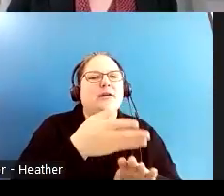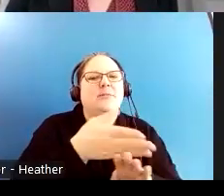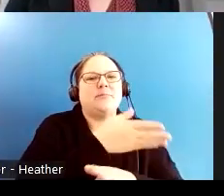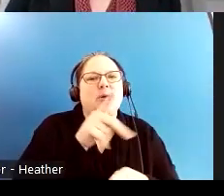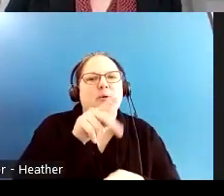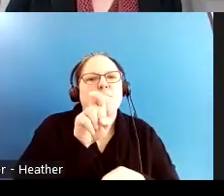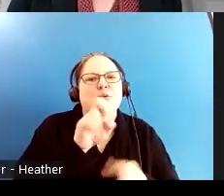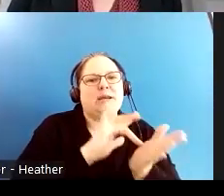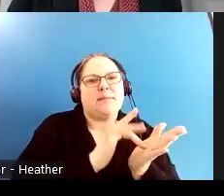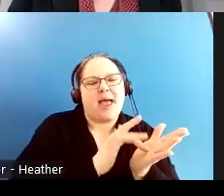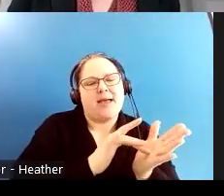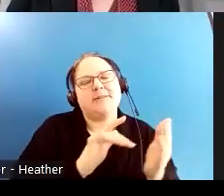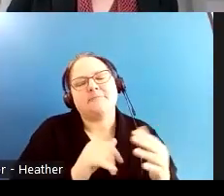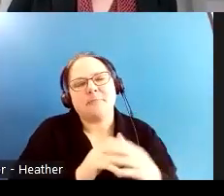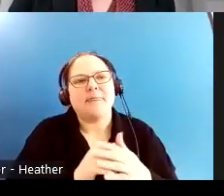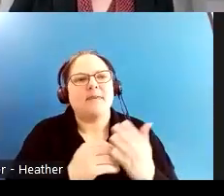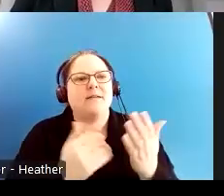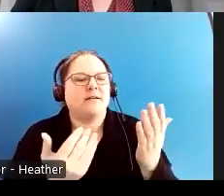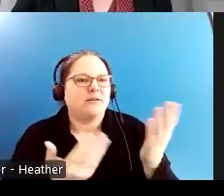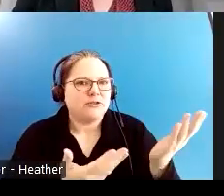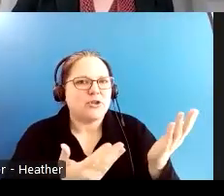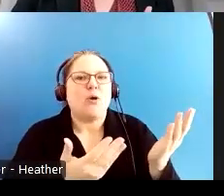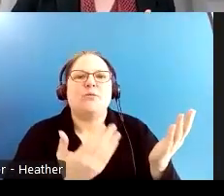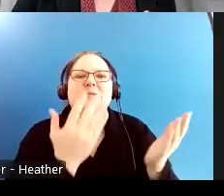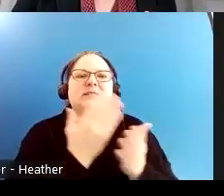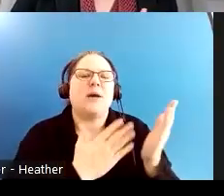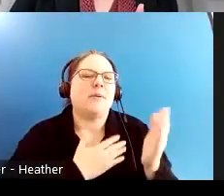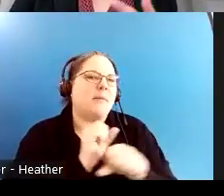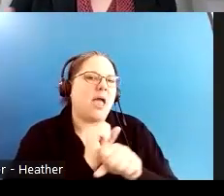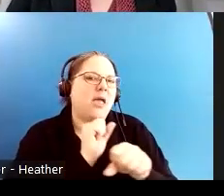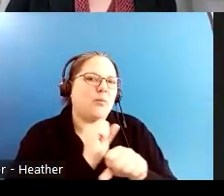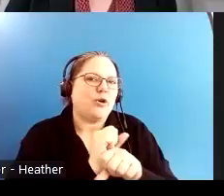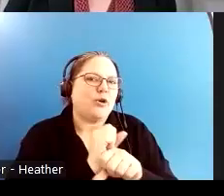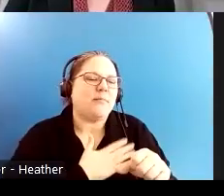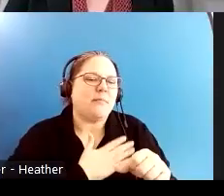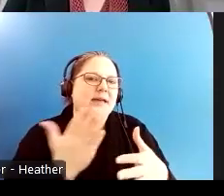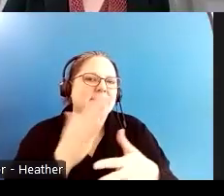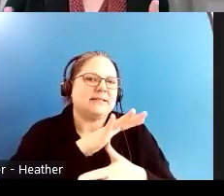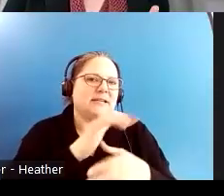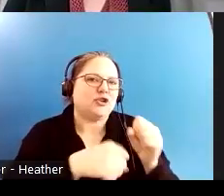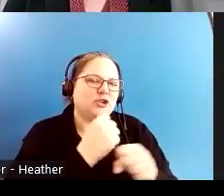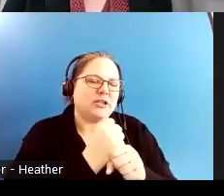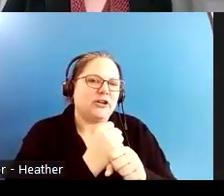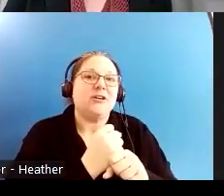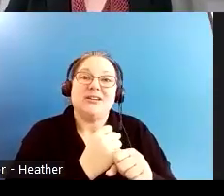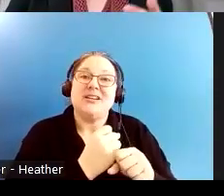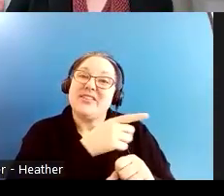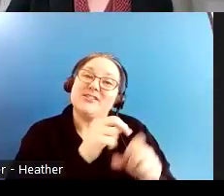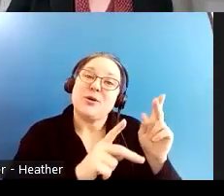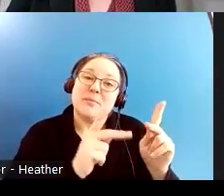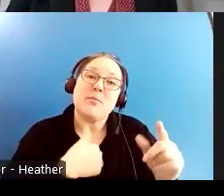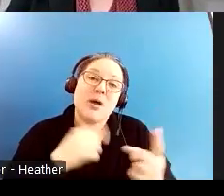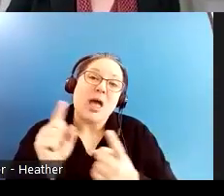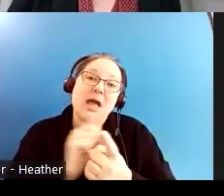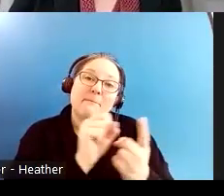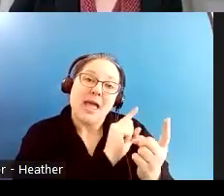that senior thesis work that I did. And these are our portraits of the folks that I met in Philadelphia and also